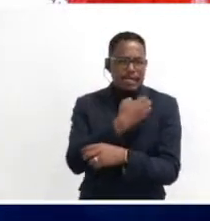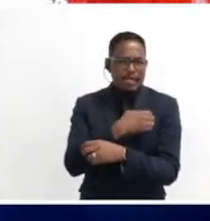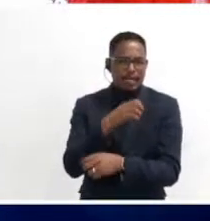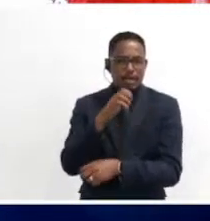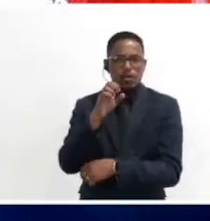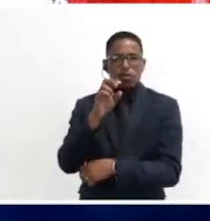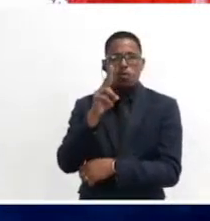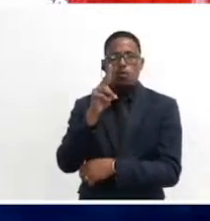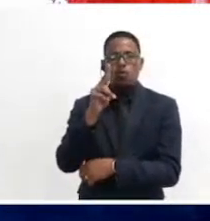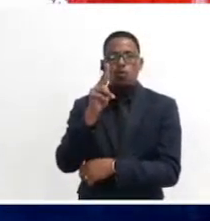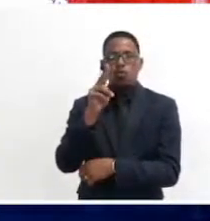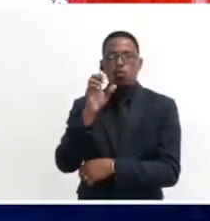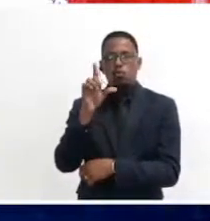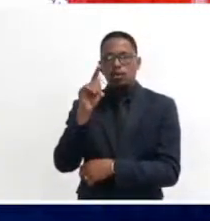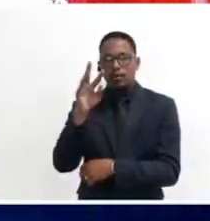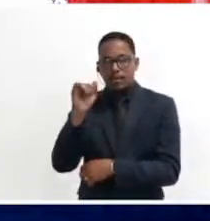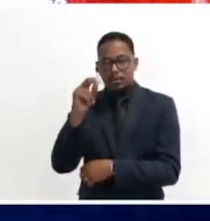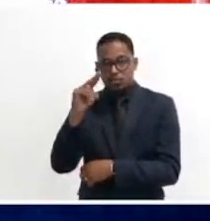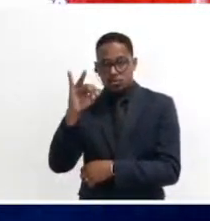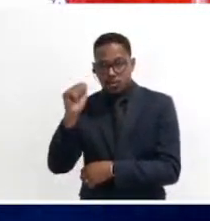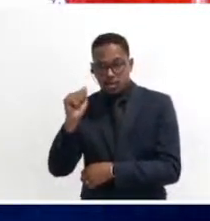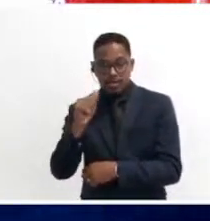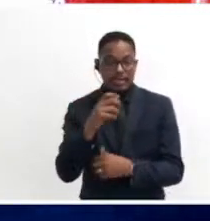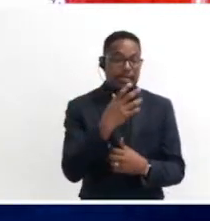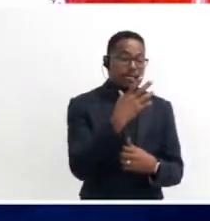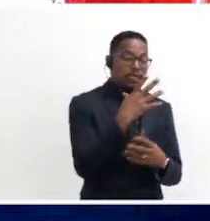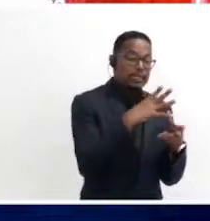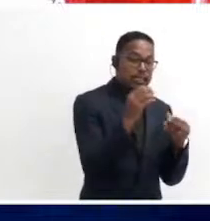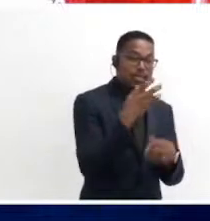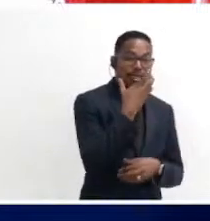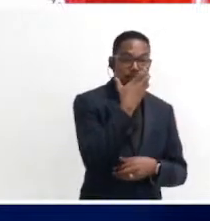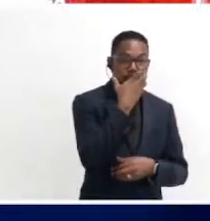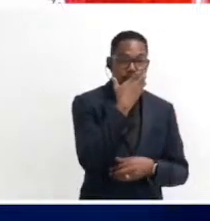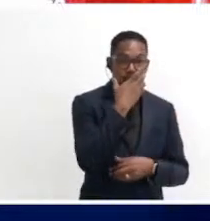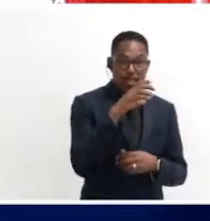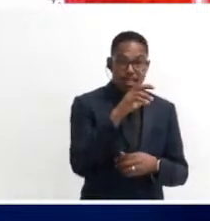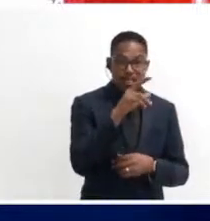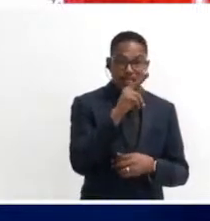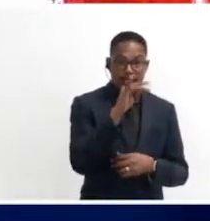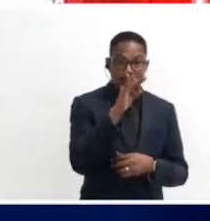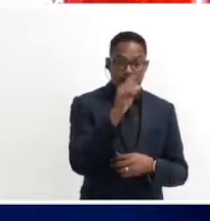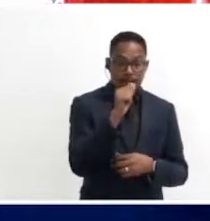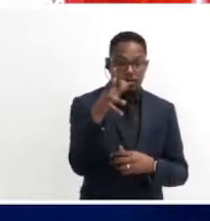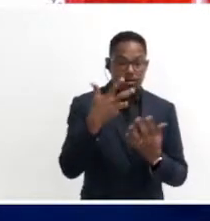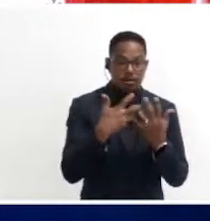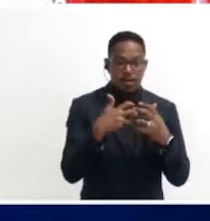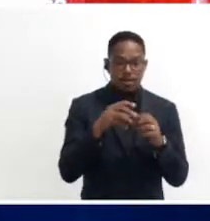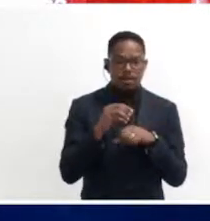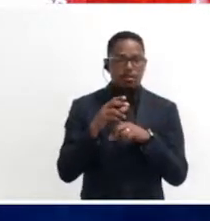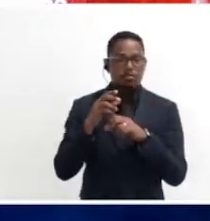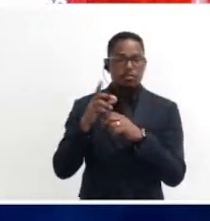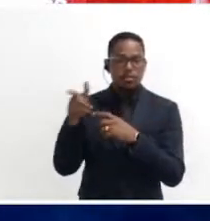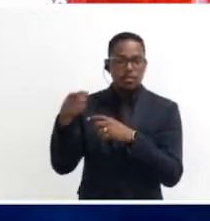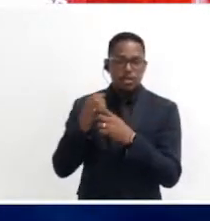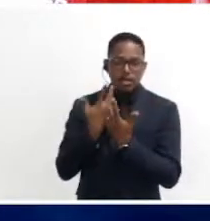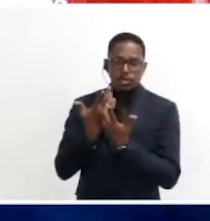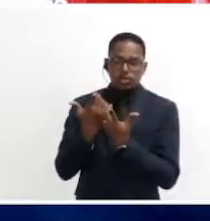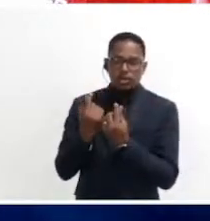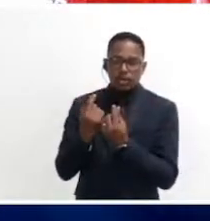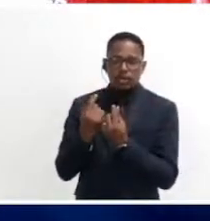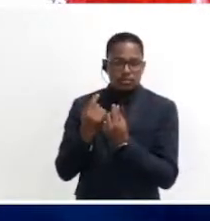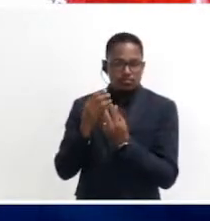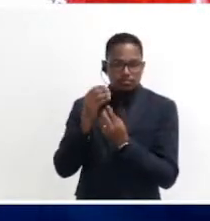pad, and then the machine is programmed to translate that wire to the second bond